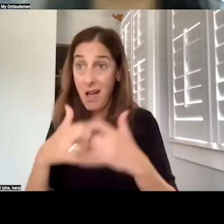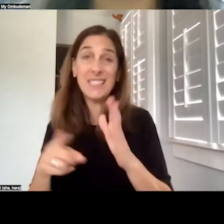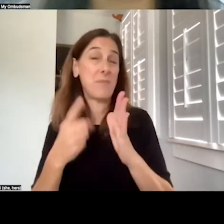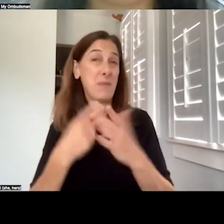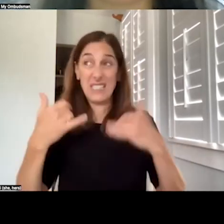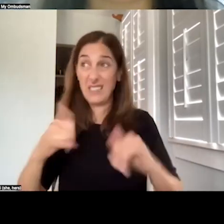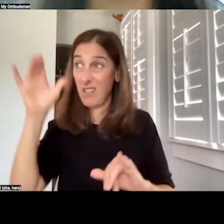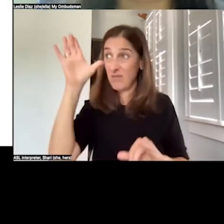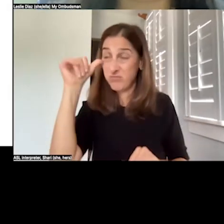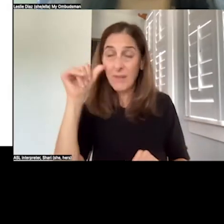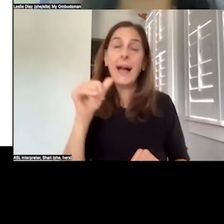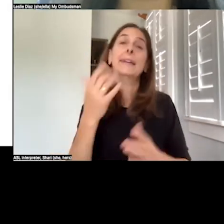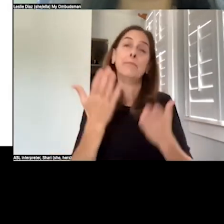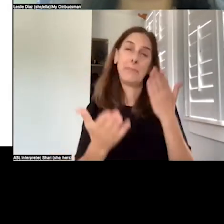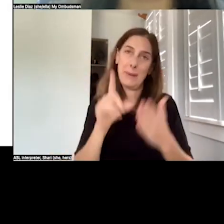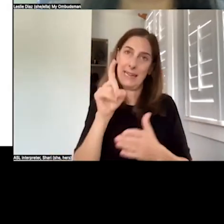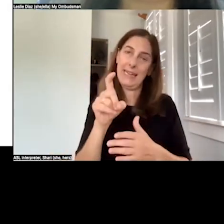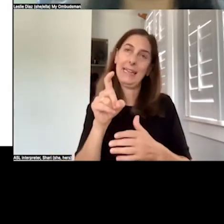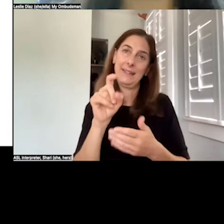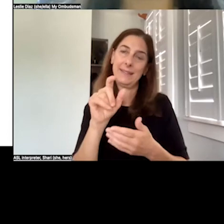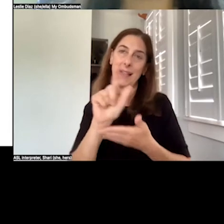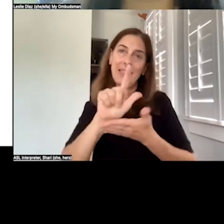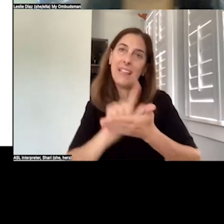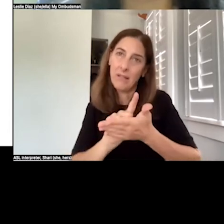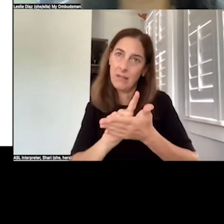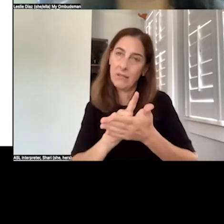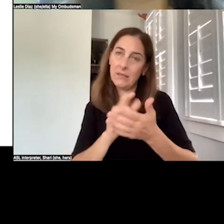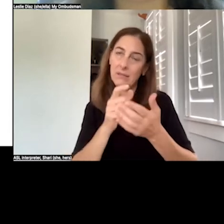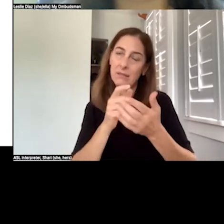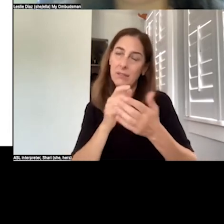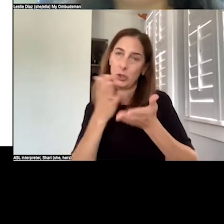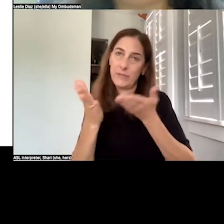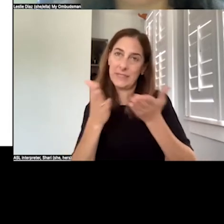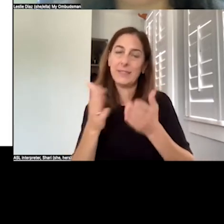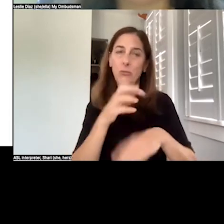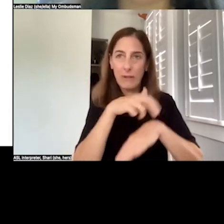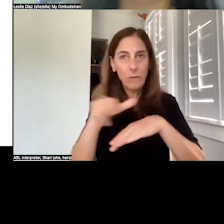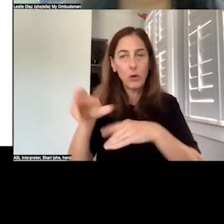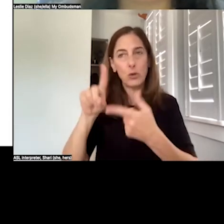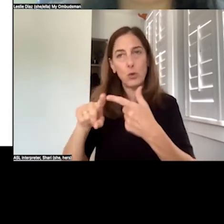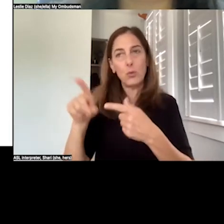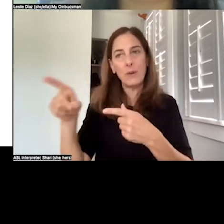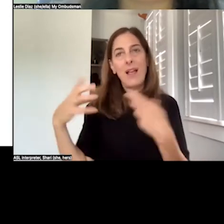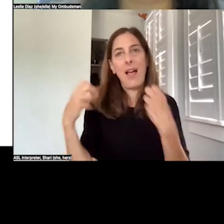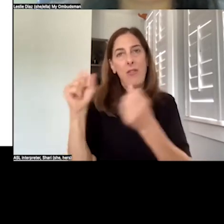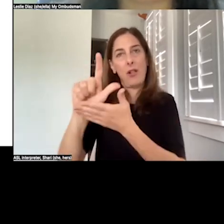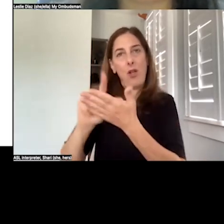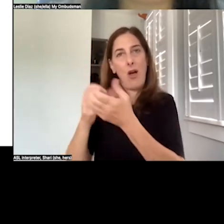for support and connecting this member to them. But overall, we want Carla to walk